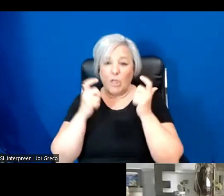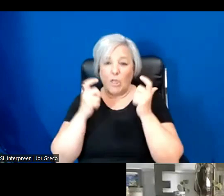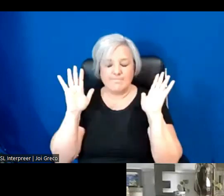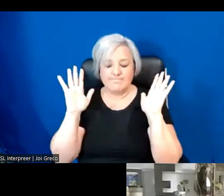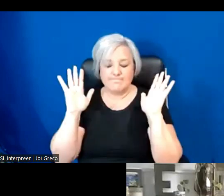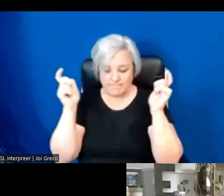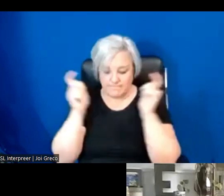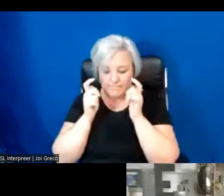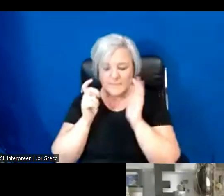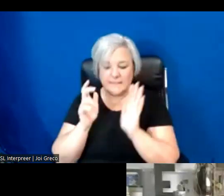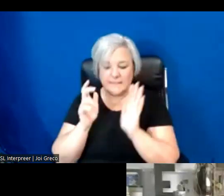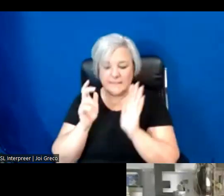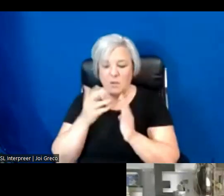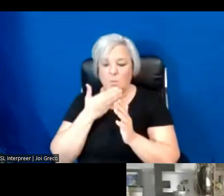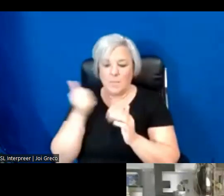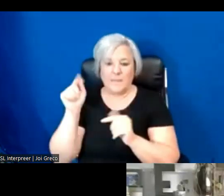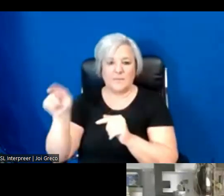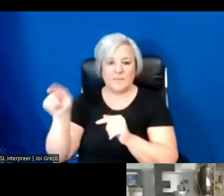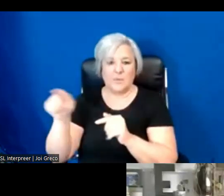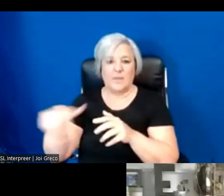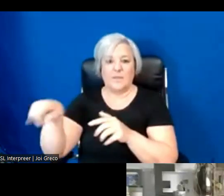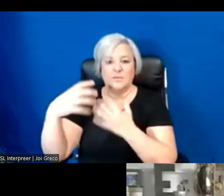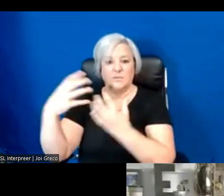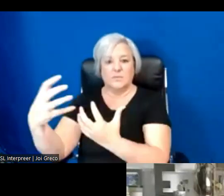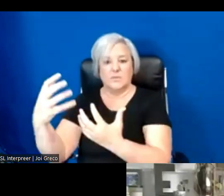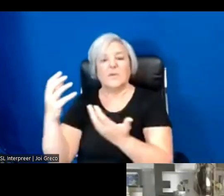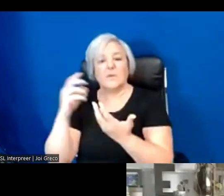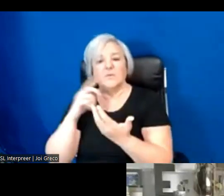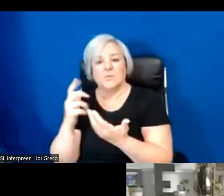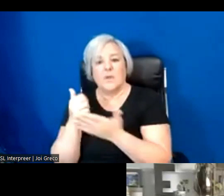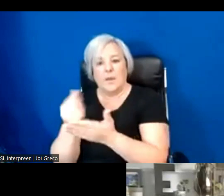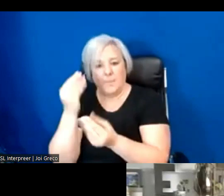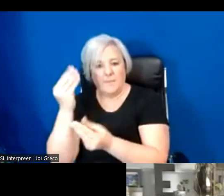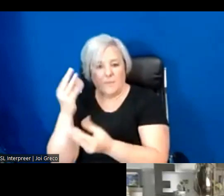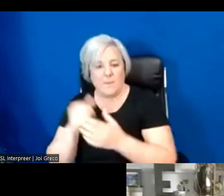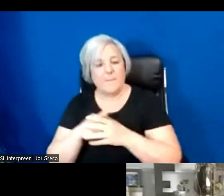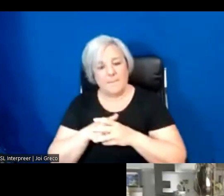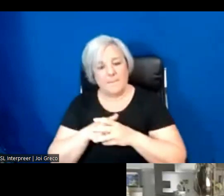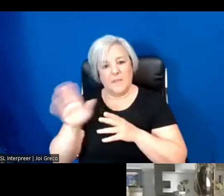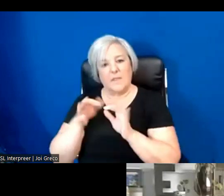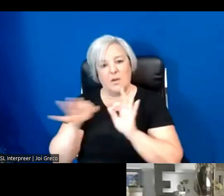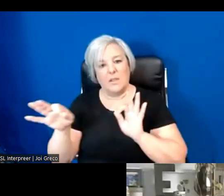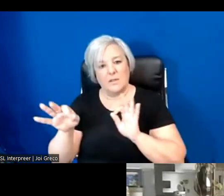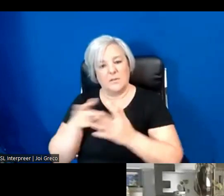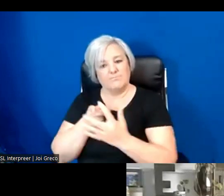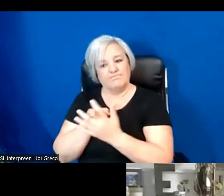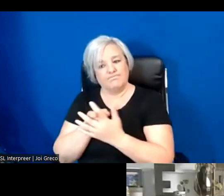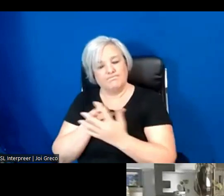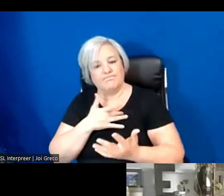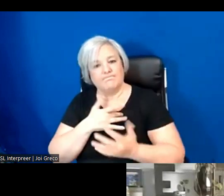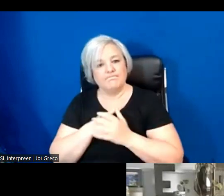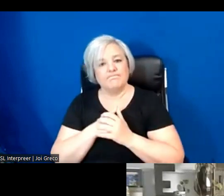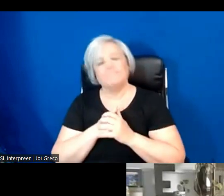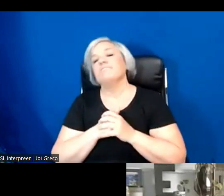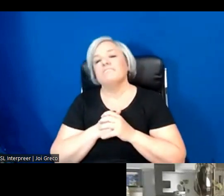and figuring out what's the best way to get information out in ways, in a language that resonates with people, as